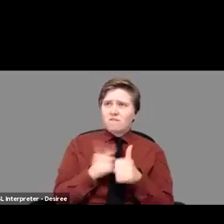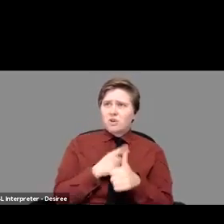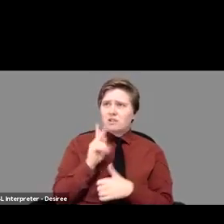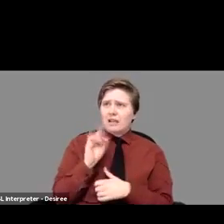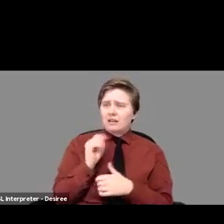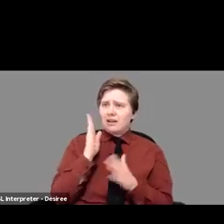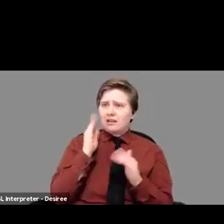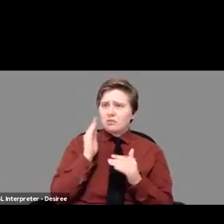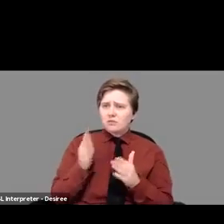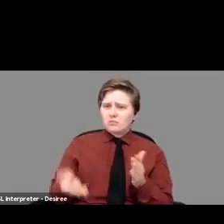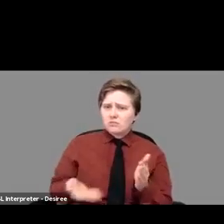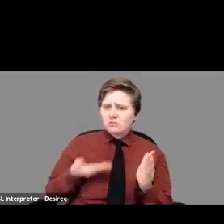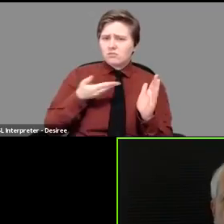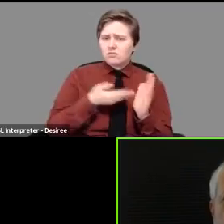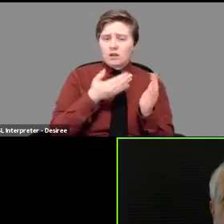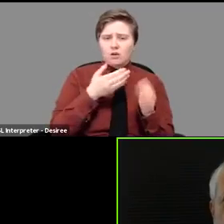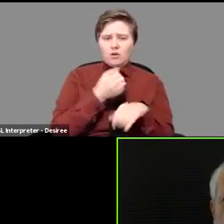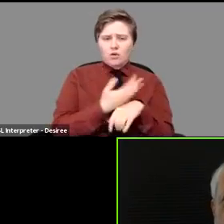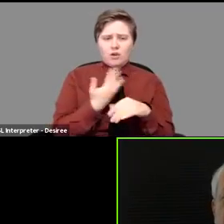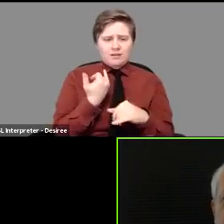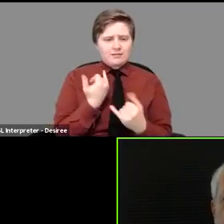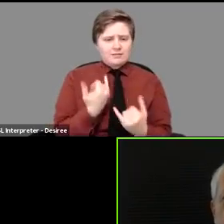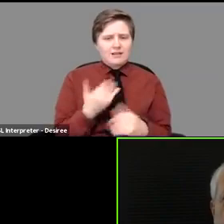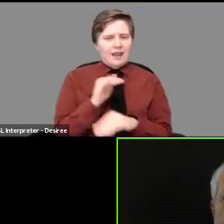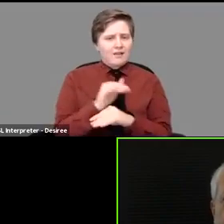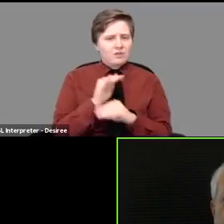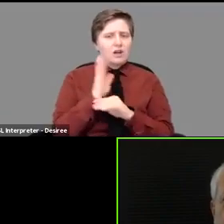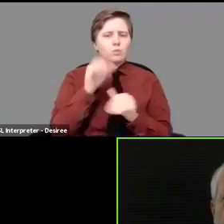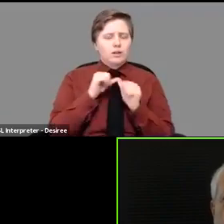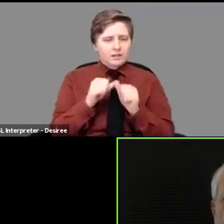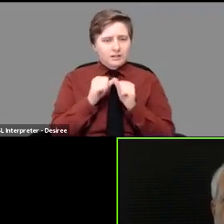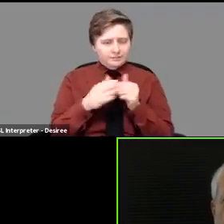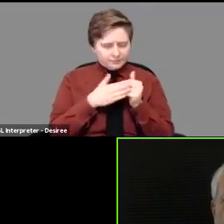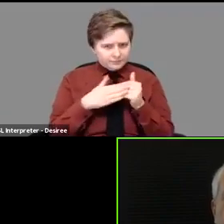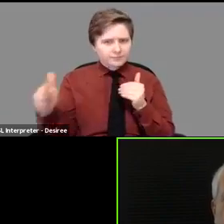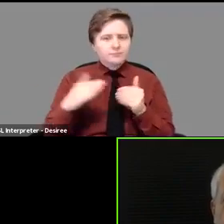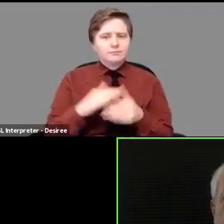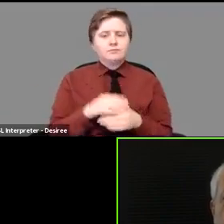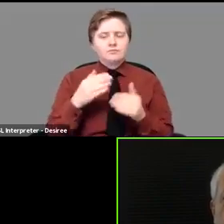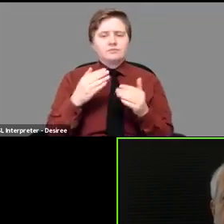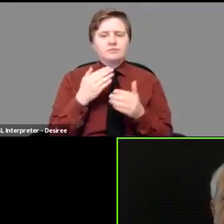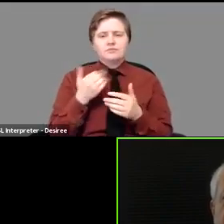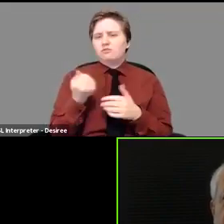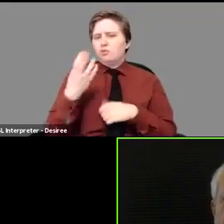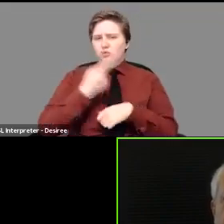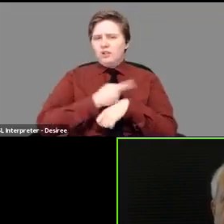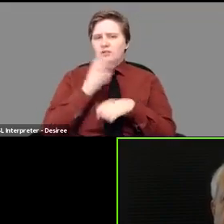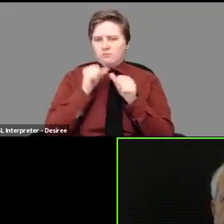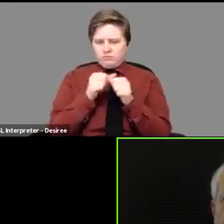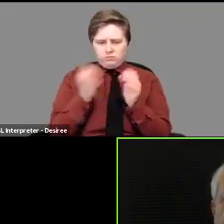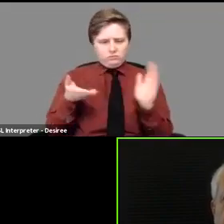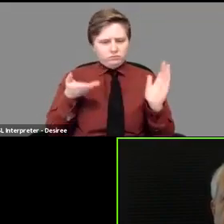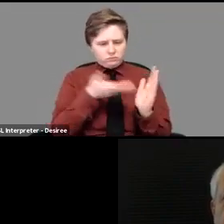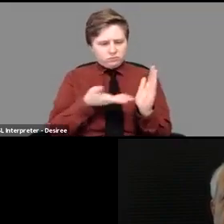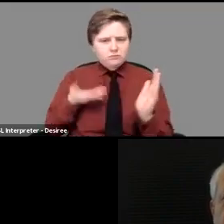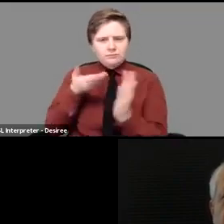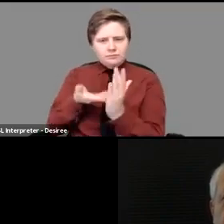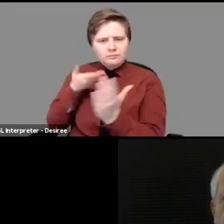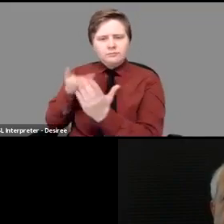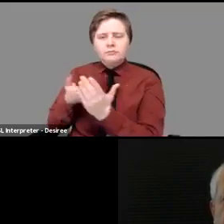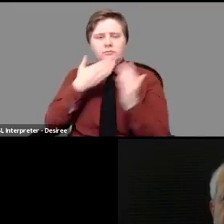be delivered early this afternoon, and will continue hereafter for the next several days. Okay, thank